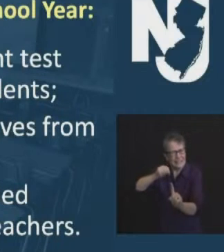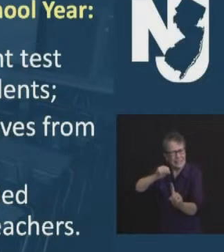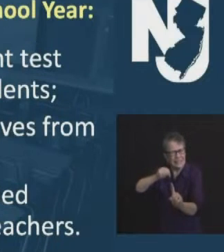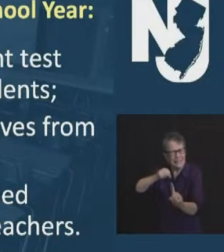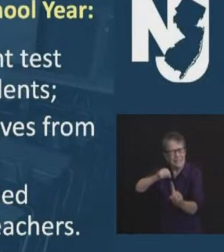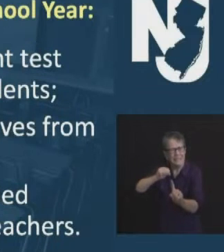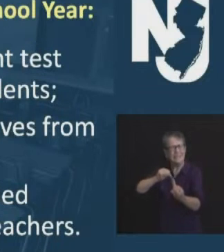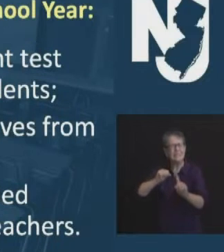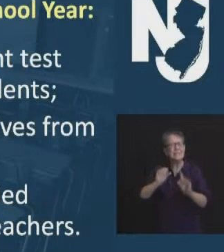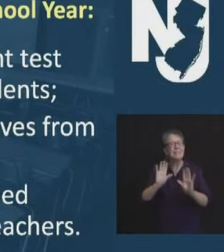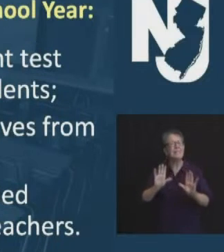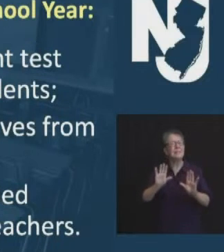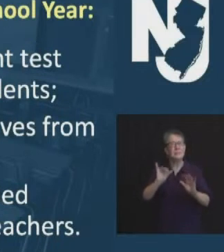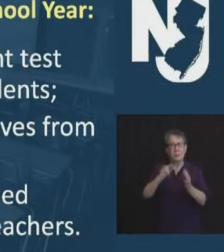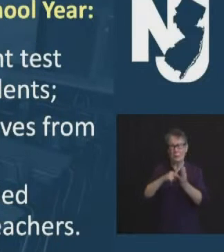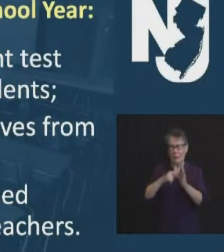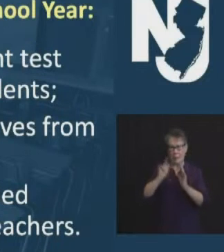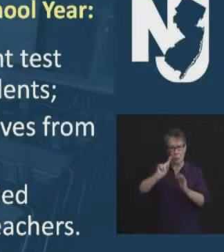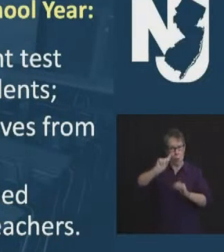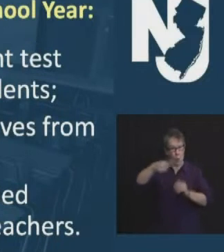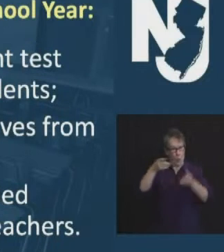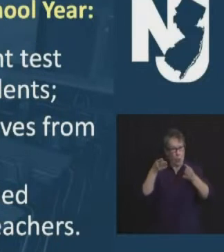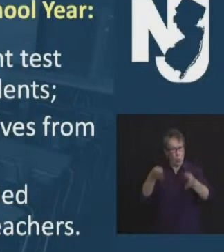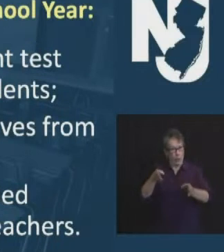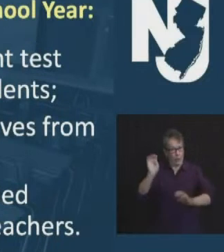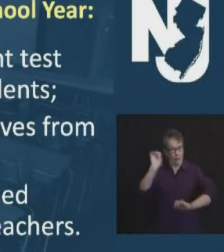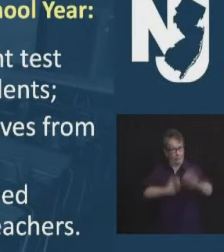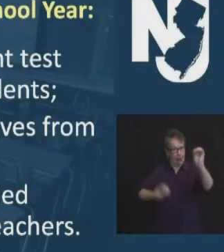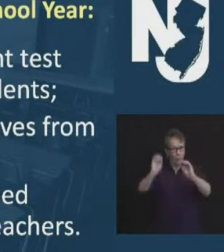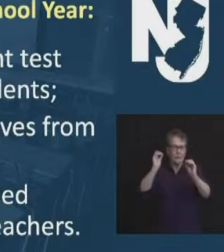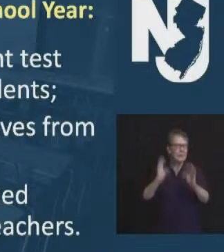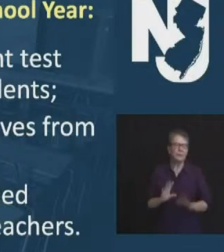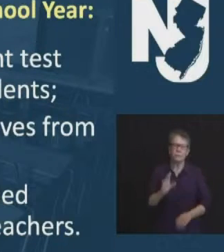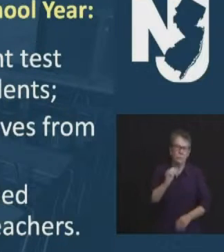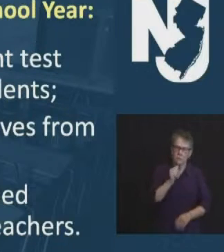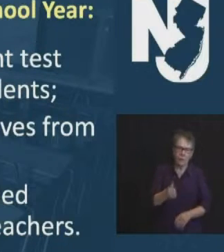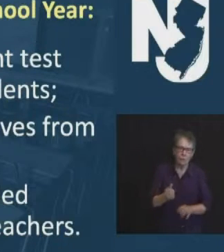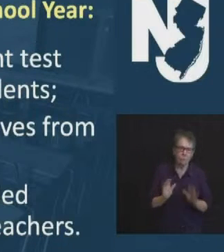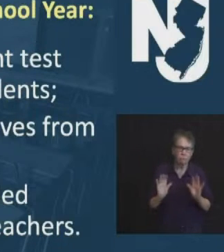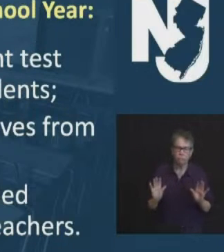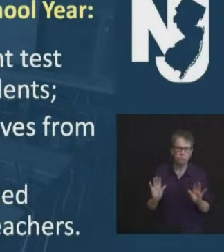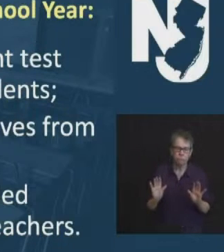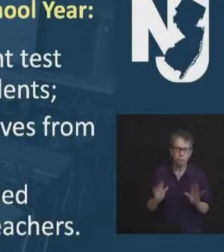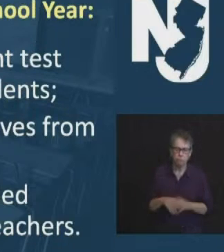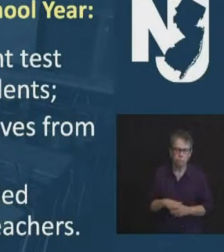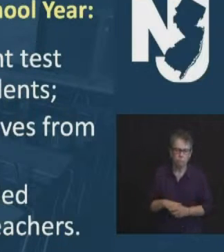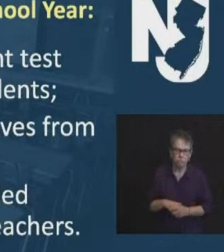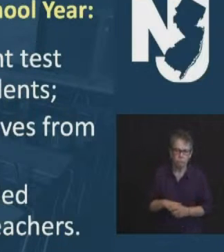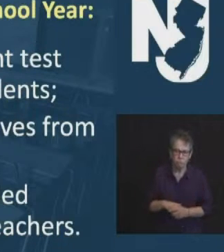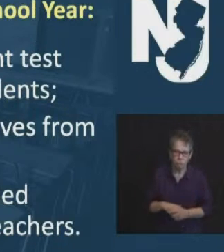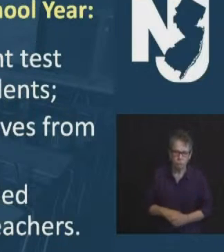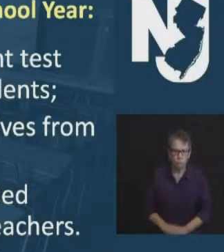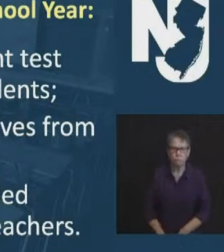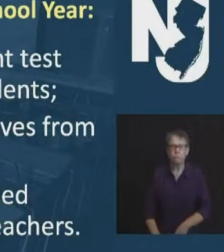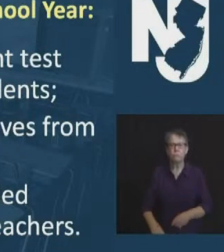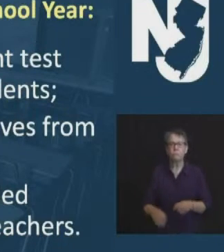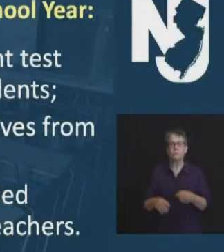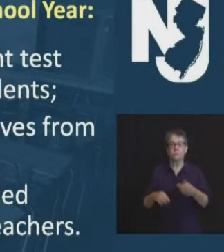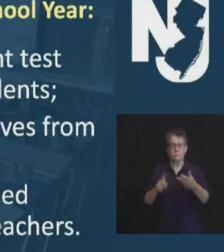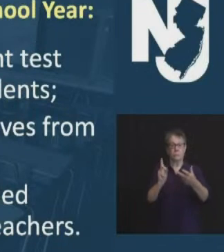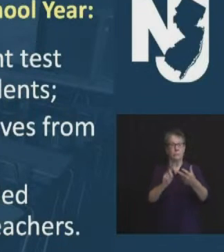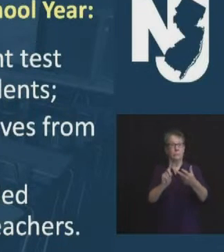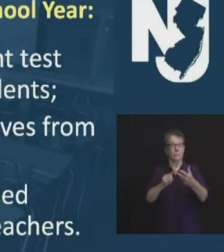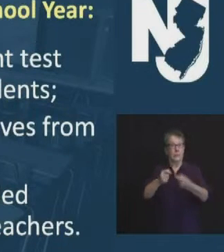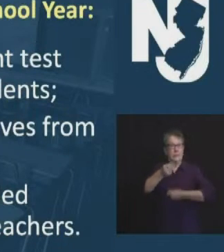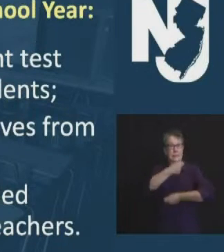annual evaluations given this unprecedented year. And finally, allowing substitute teachers who are either in the